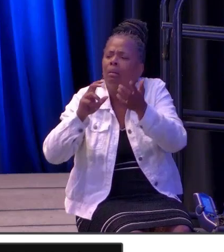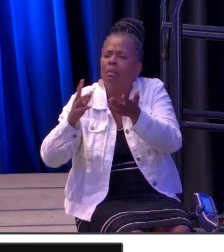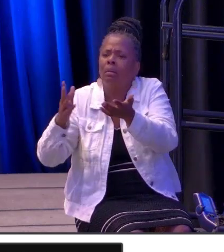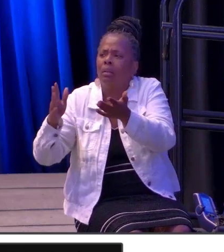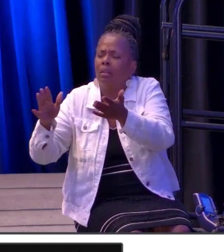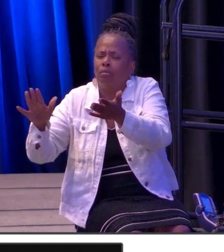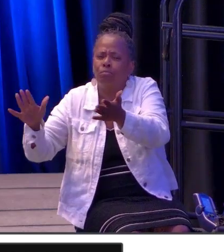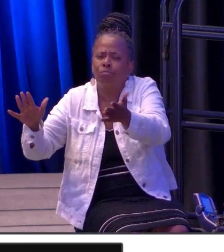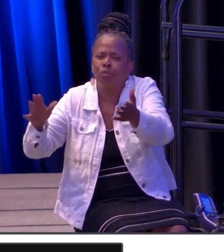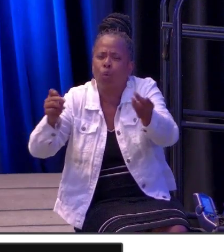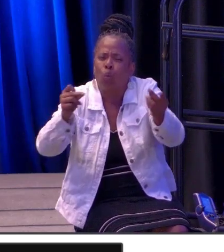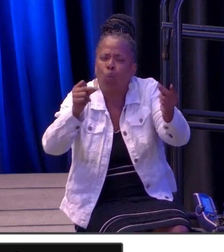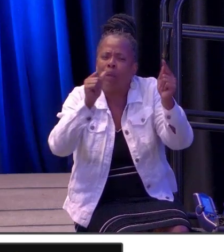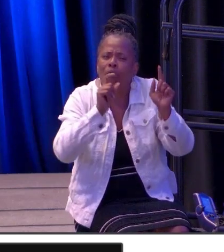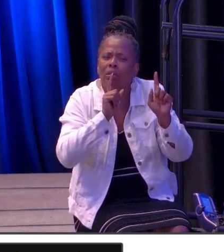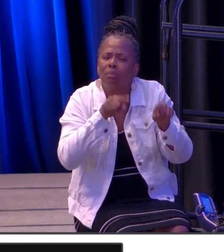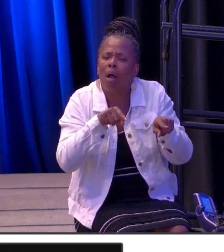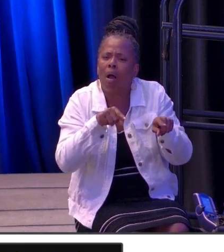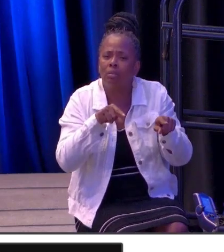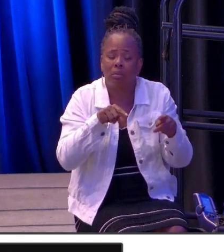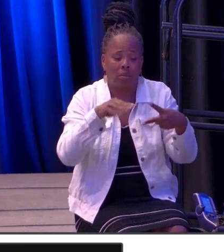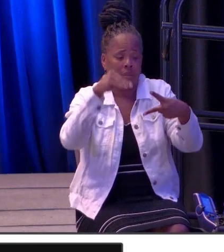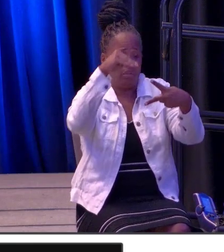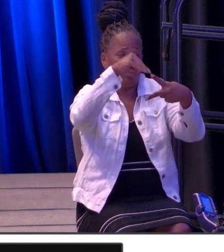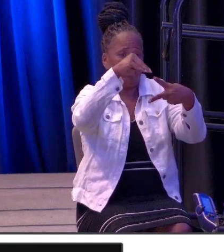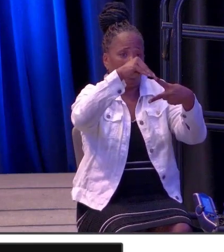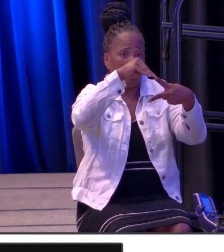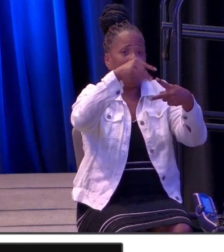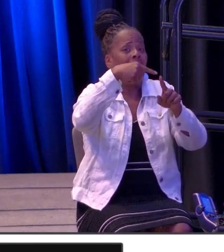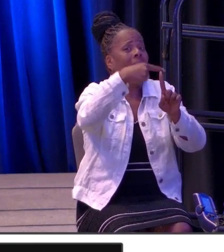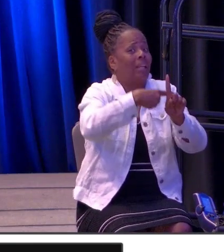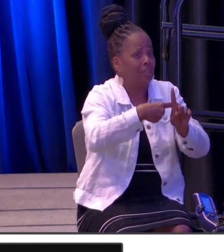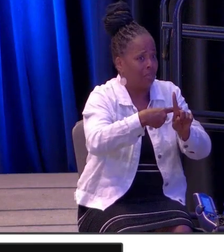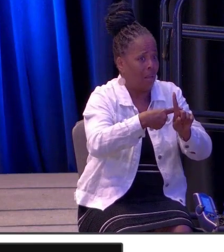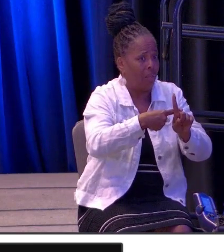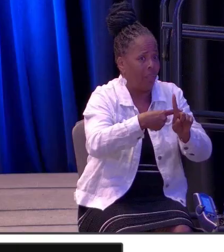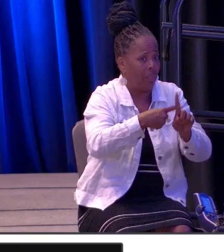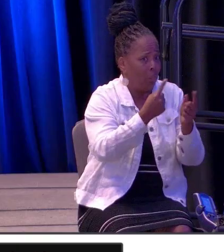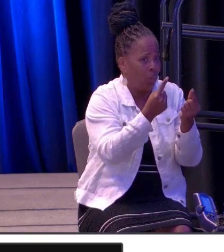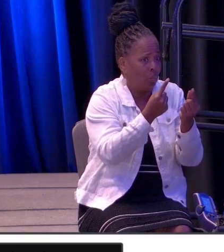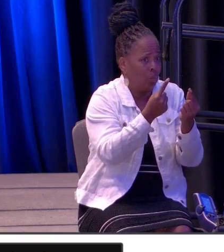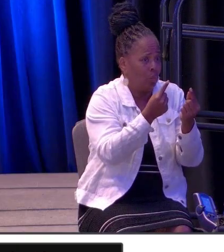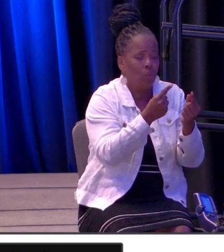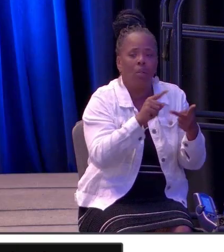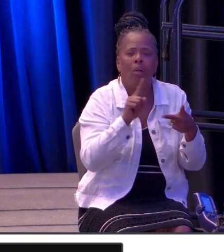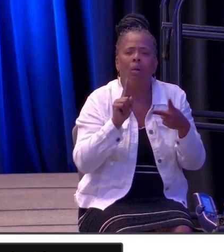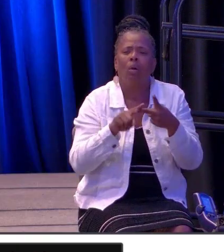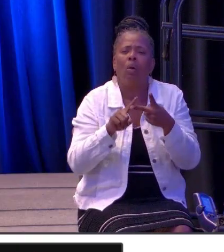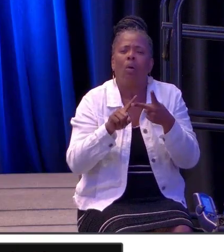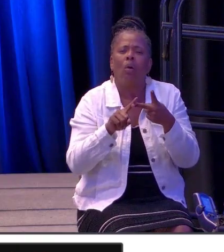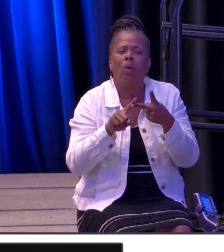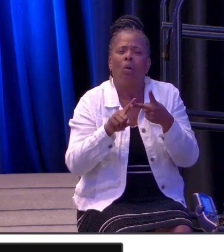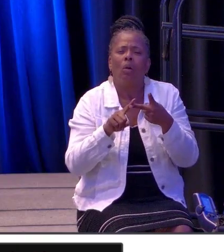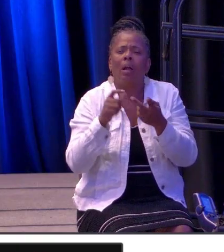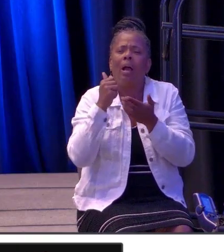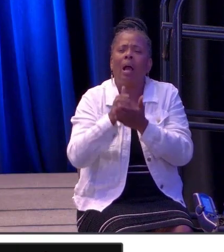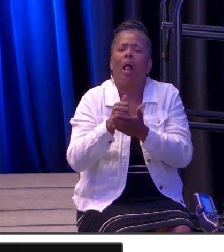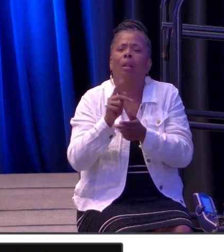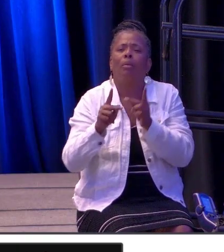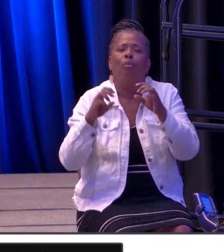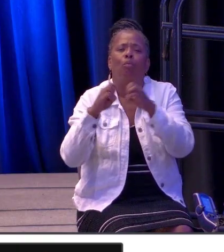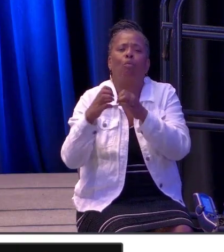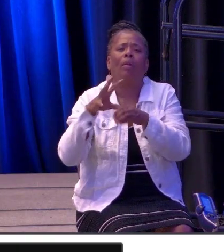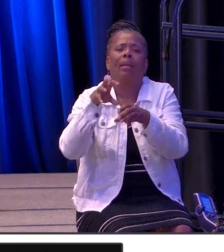your quick responses of what you could do in the next month at your SIL or personally that you want to do to help people be